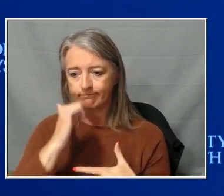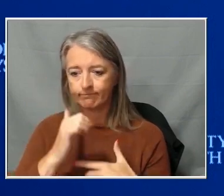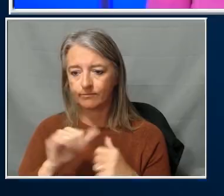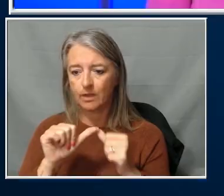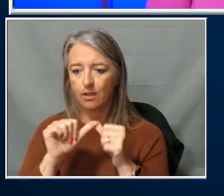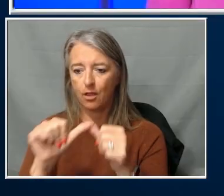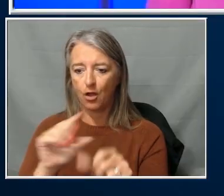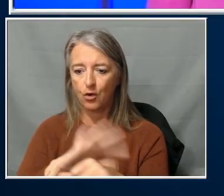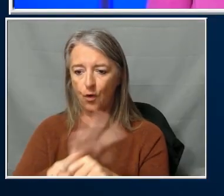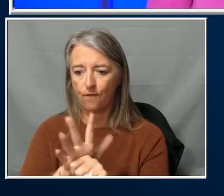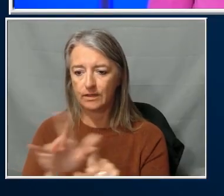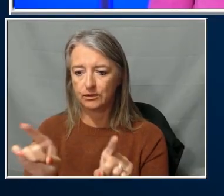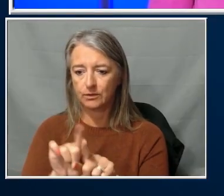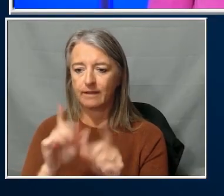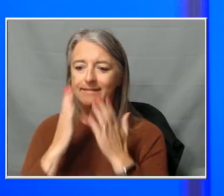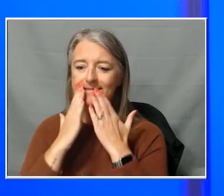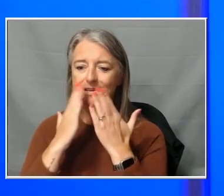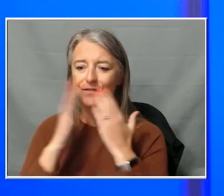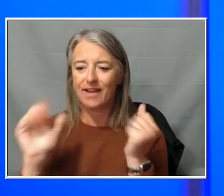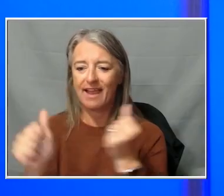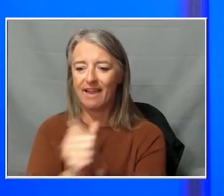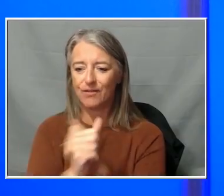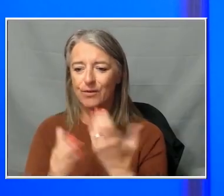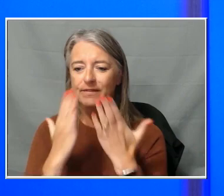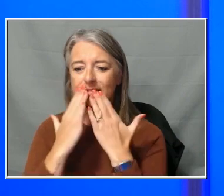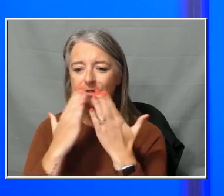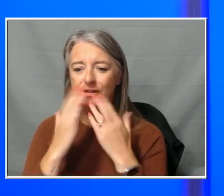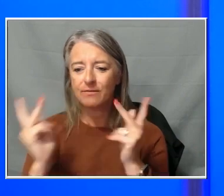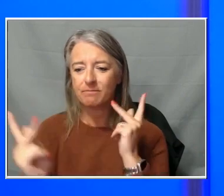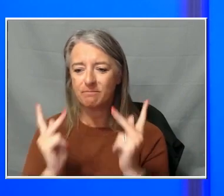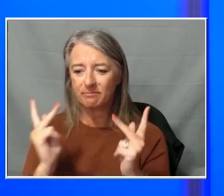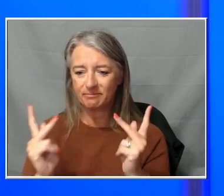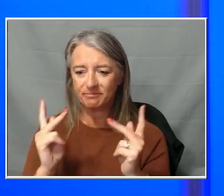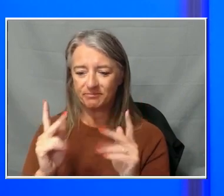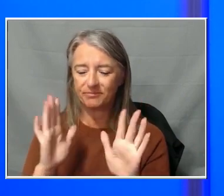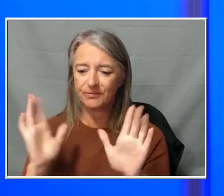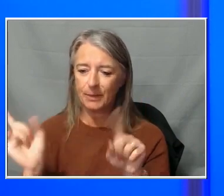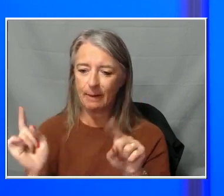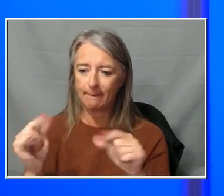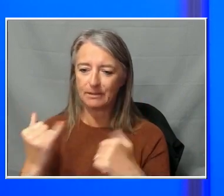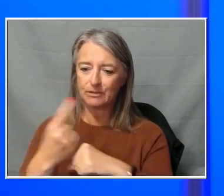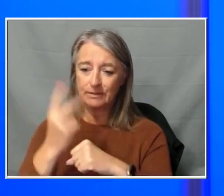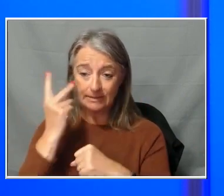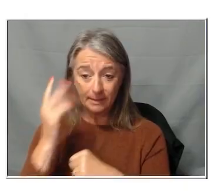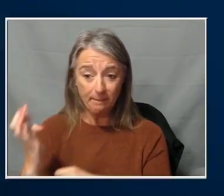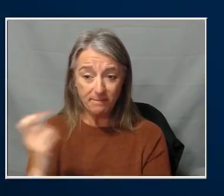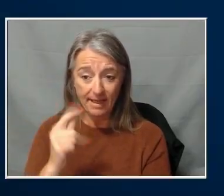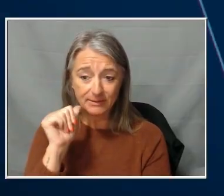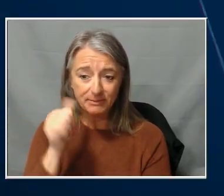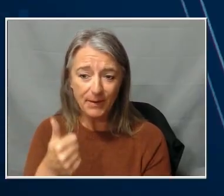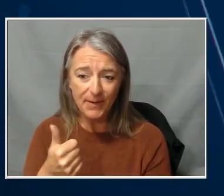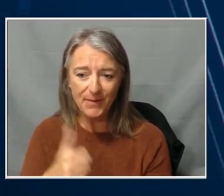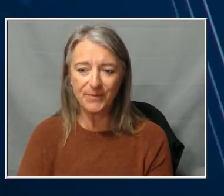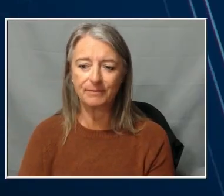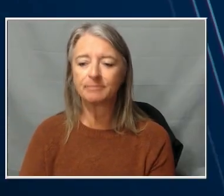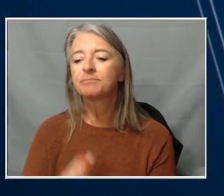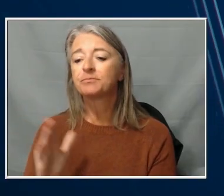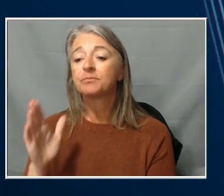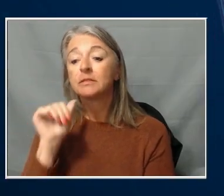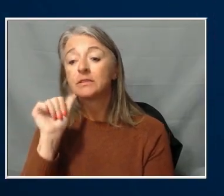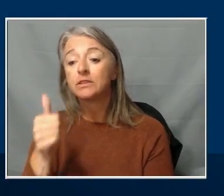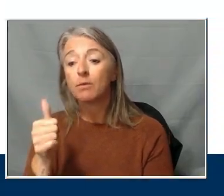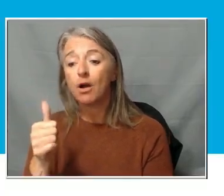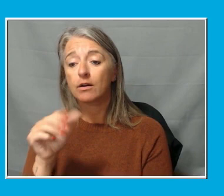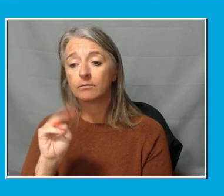as well. Thank you to all of our guests today, and thank you to our viewers, as always, for being here. We will see you back here tomorrow. Coming up tomorrow on the